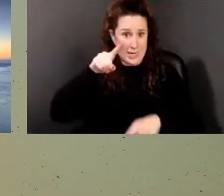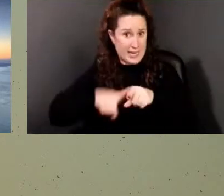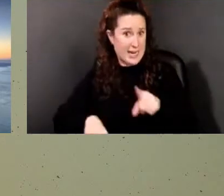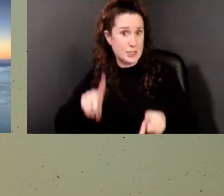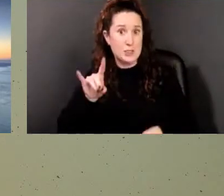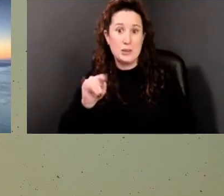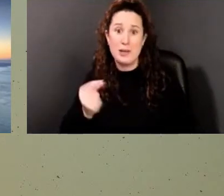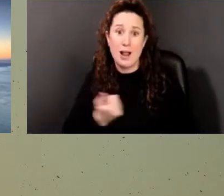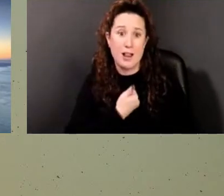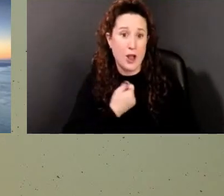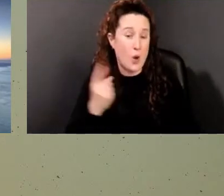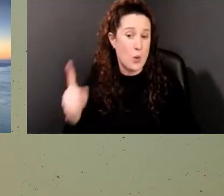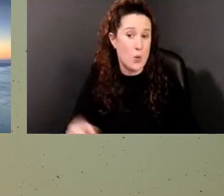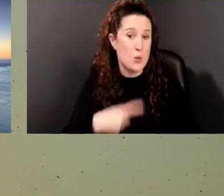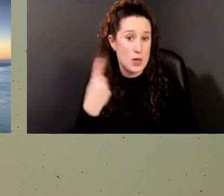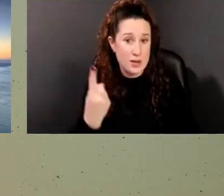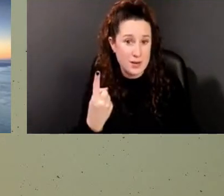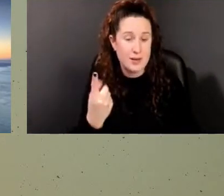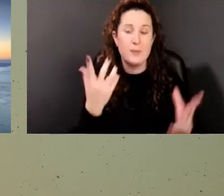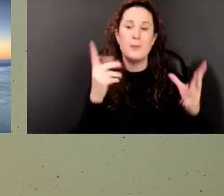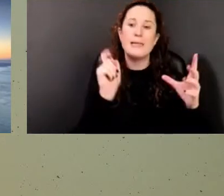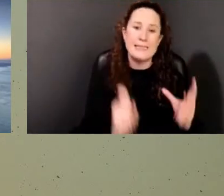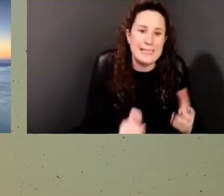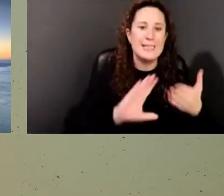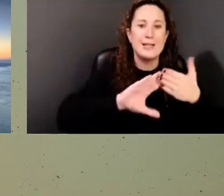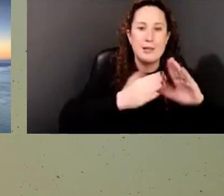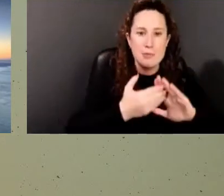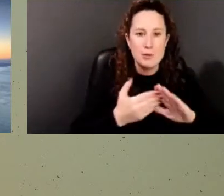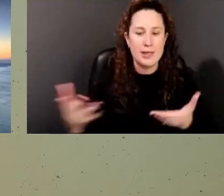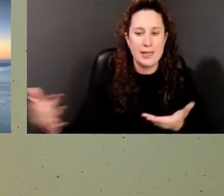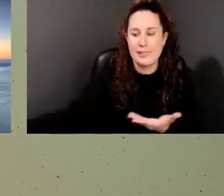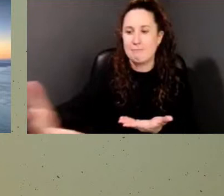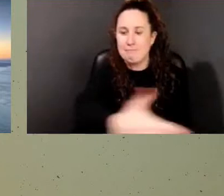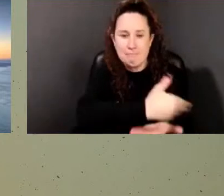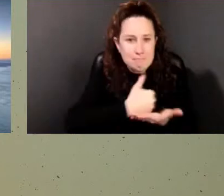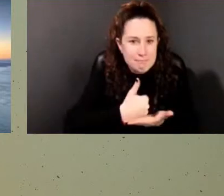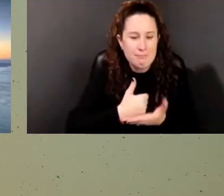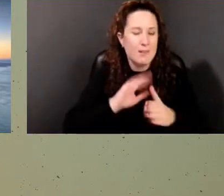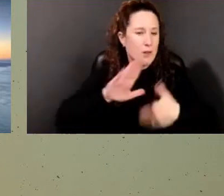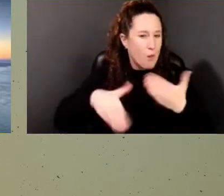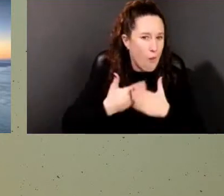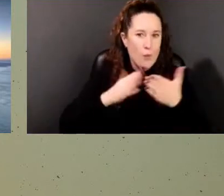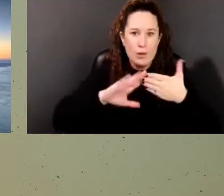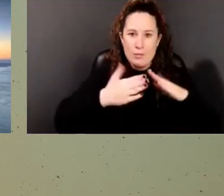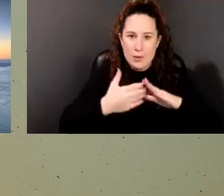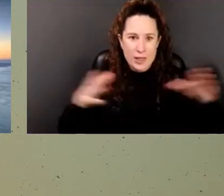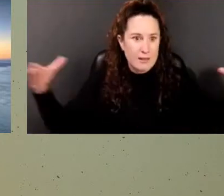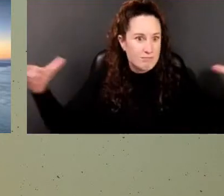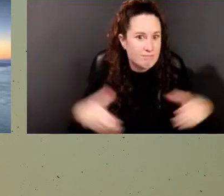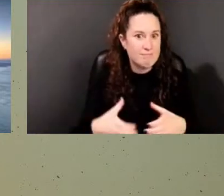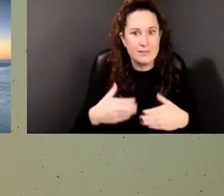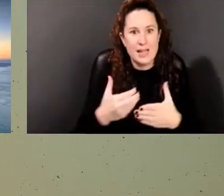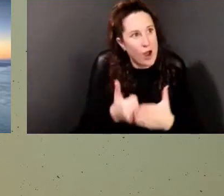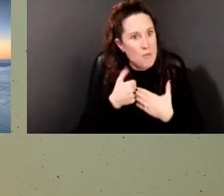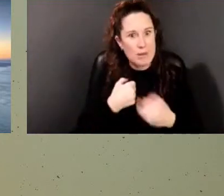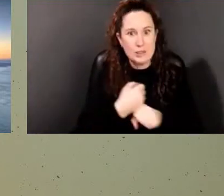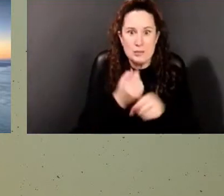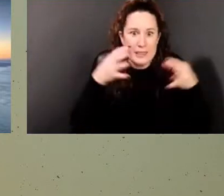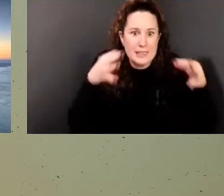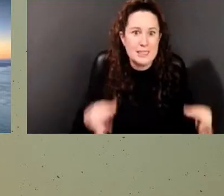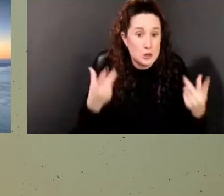We want to involve community, the descendant communities, the whole community as a whole, and making these decisions on what to do